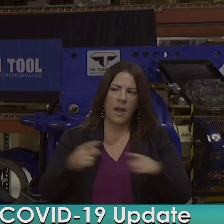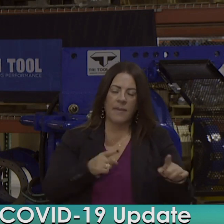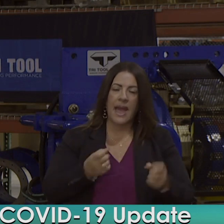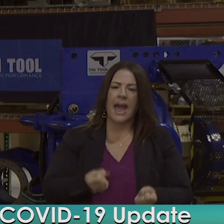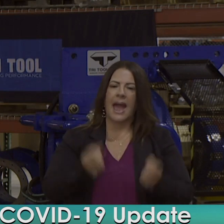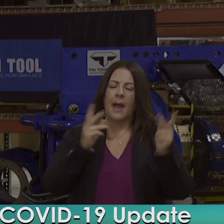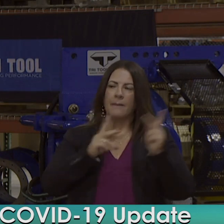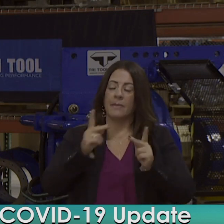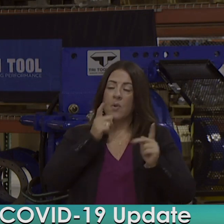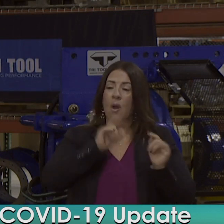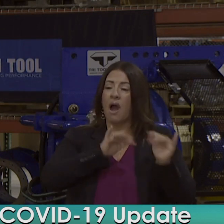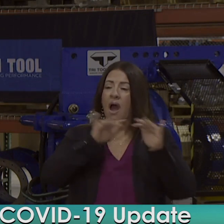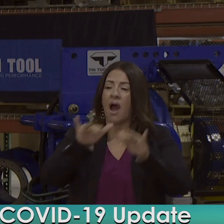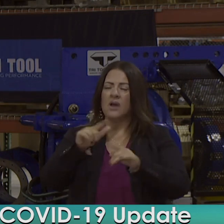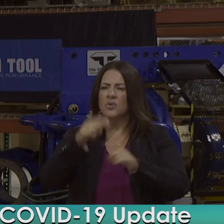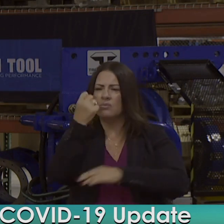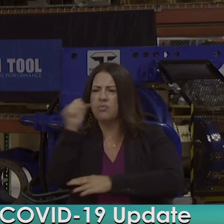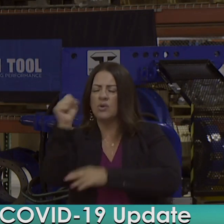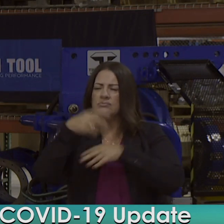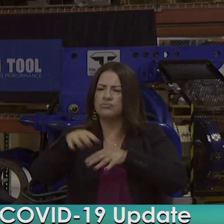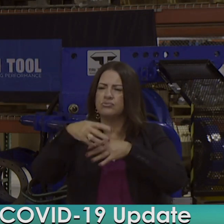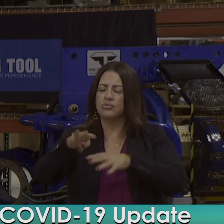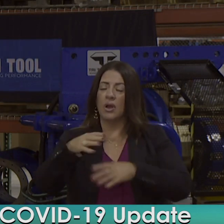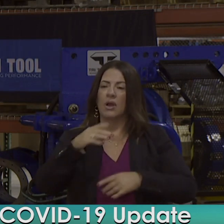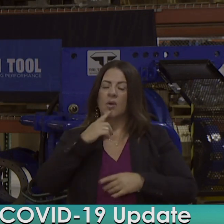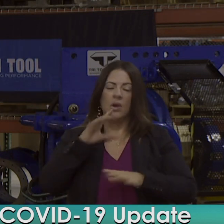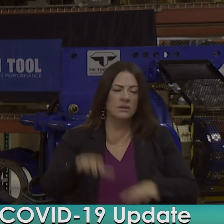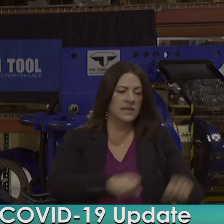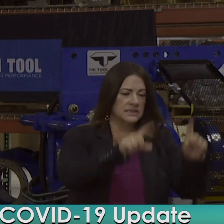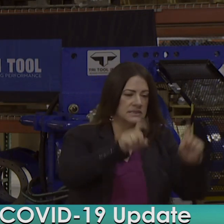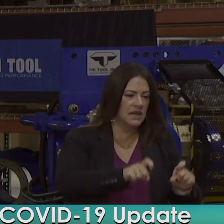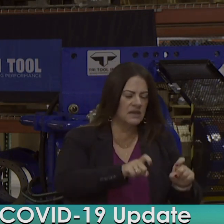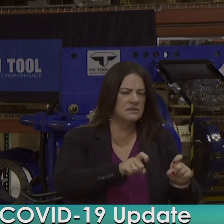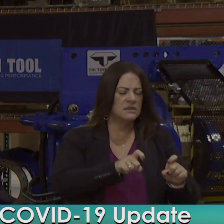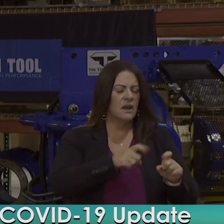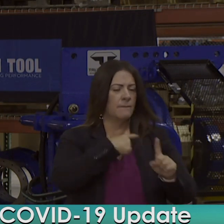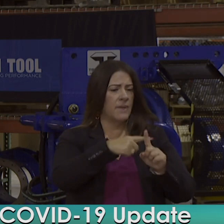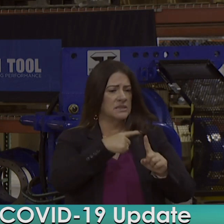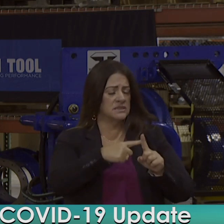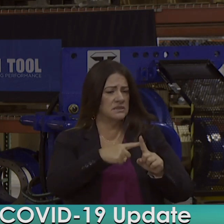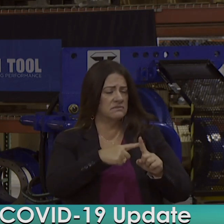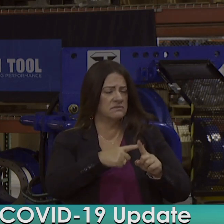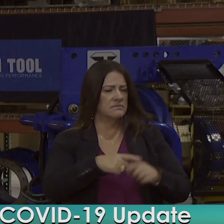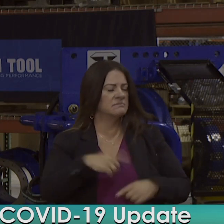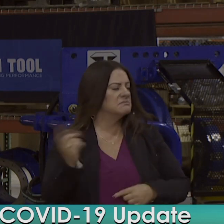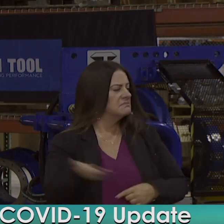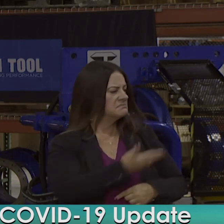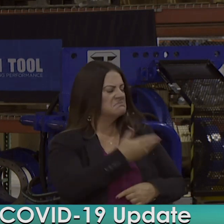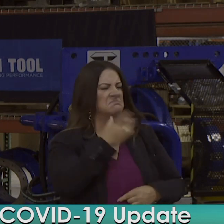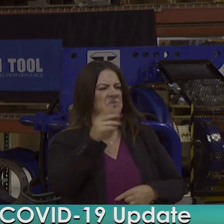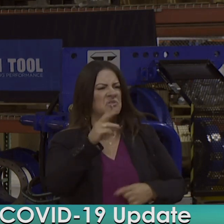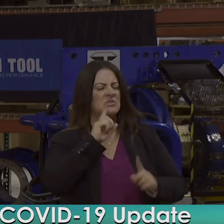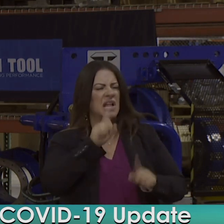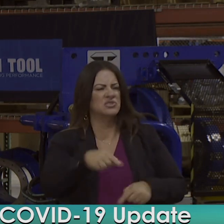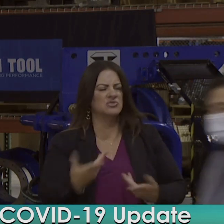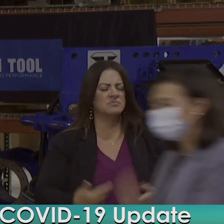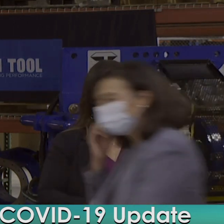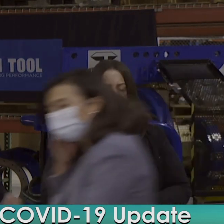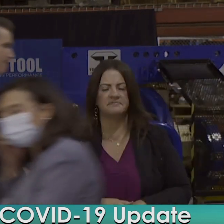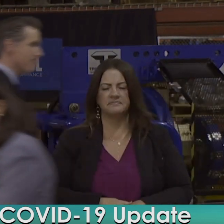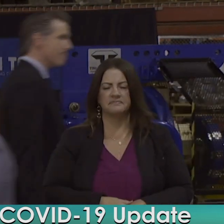people who attended those protests have tested positive? Yeah, Dr. Angel, why don't you talk more specific about that, more appropriate?